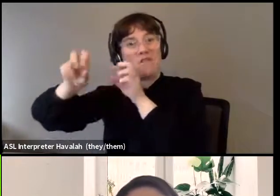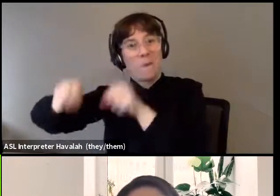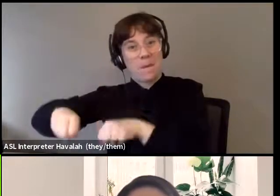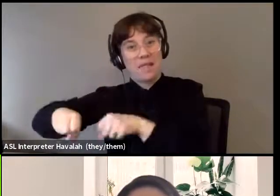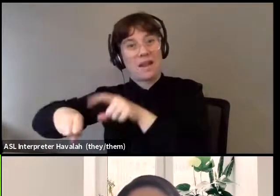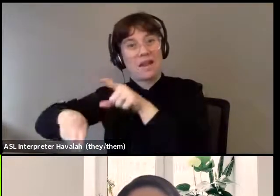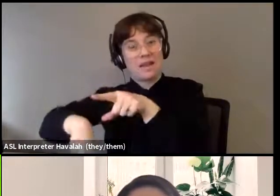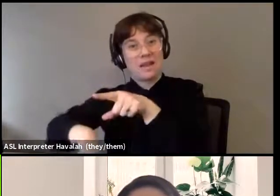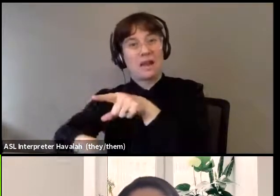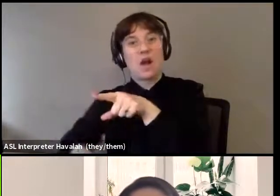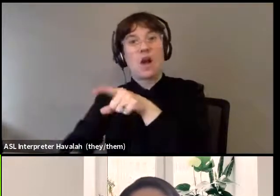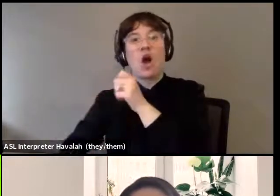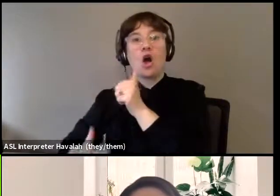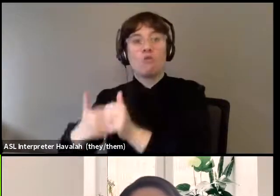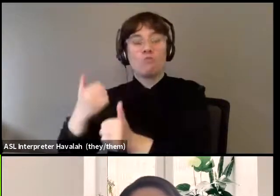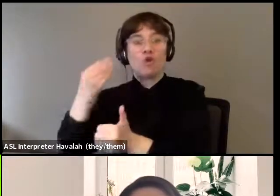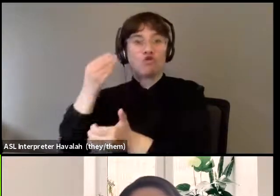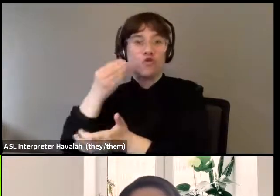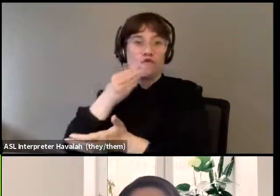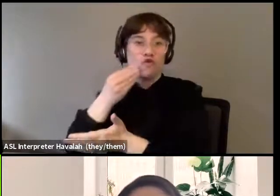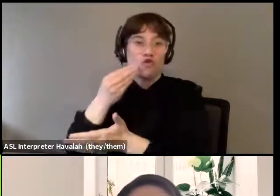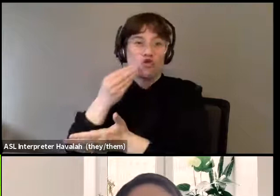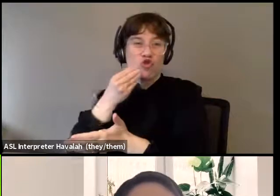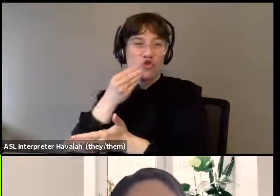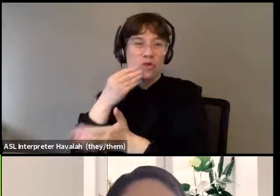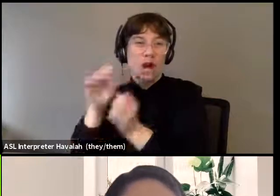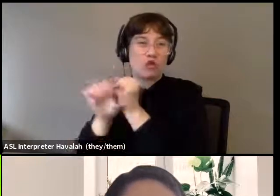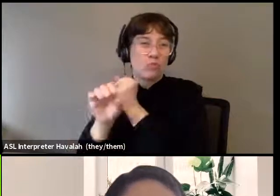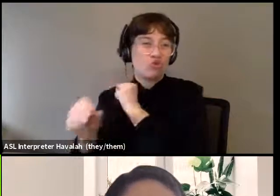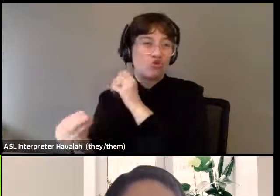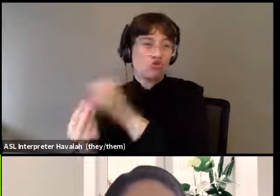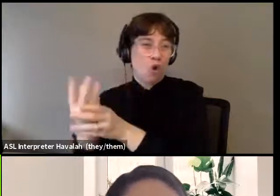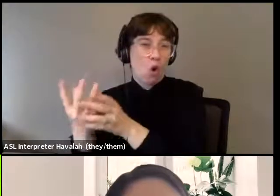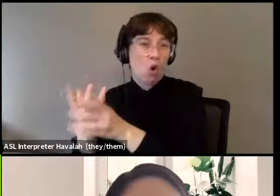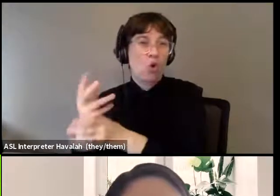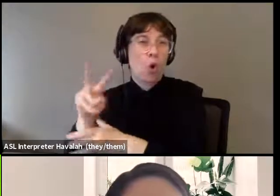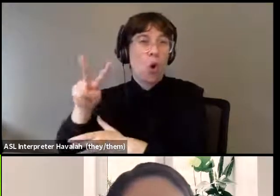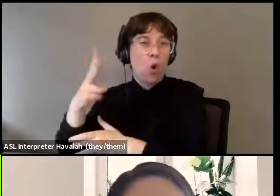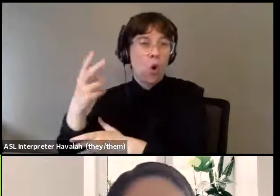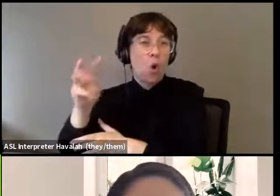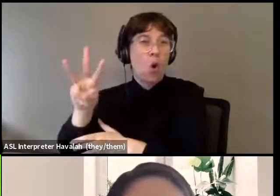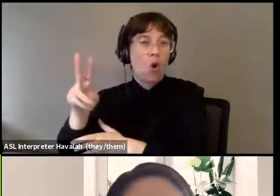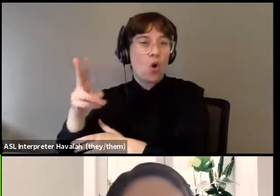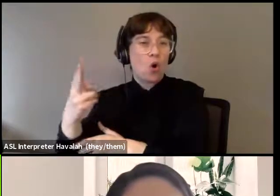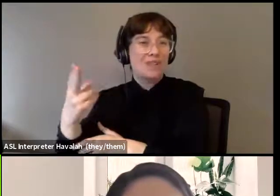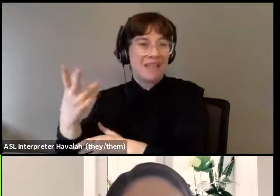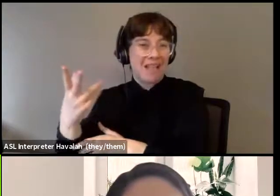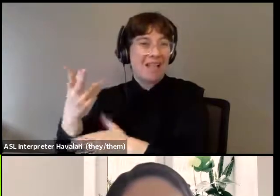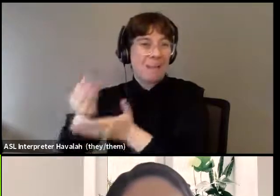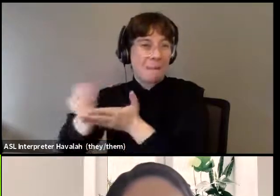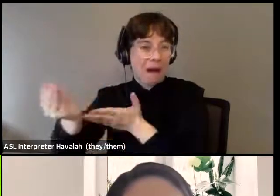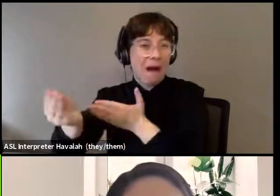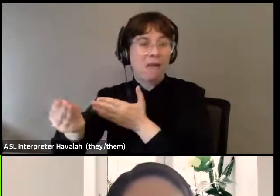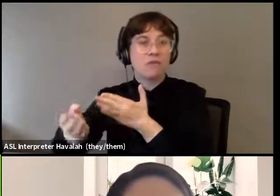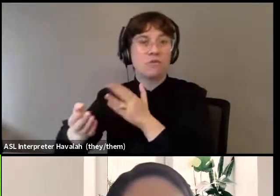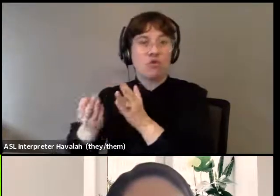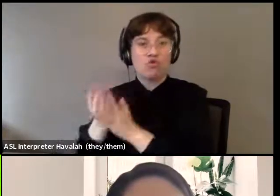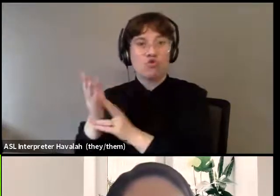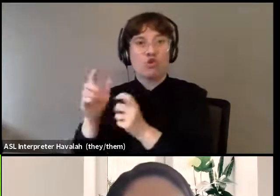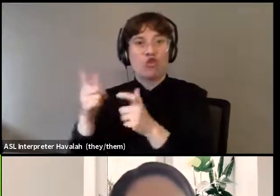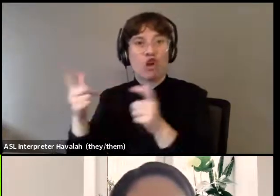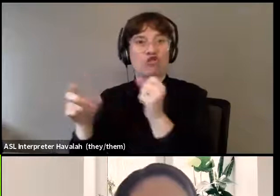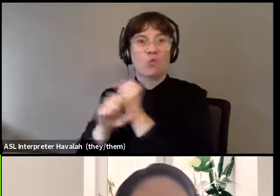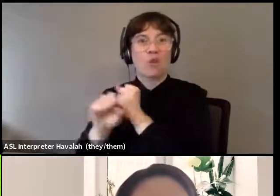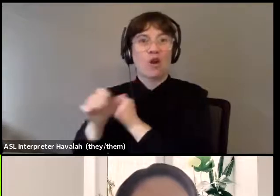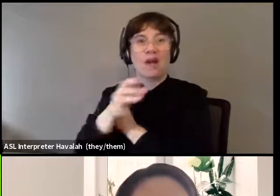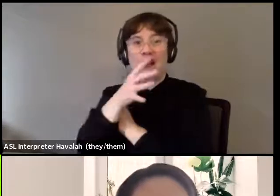of our food is conventionally grown. Most of our food we buy through wholesalers who likely are buying through large commercial